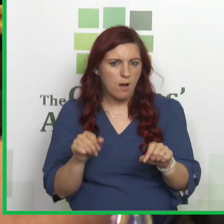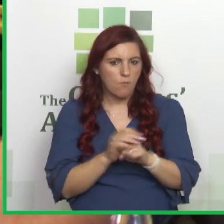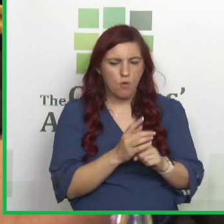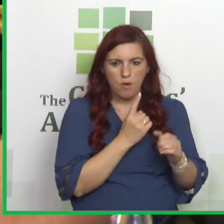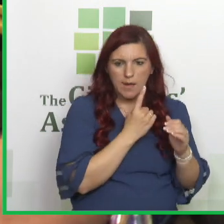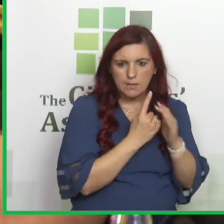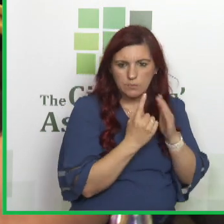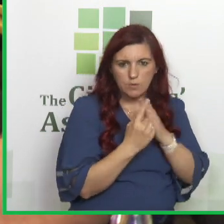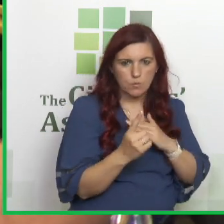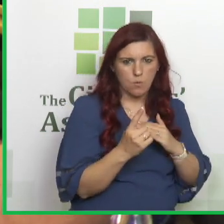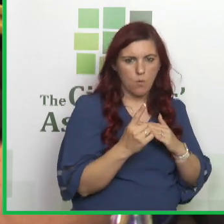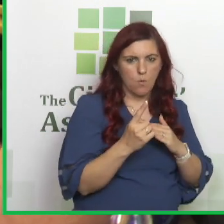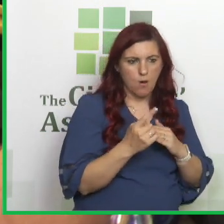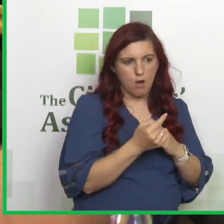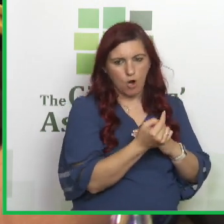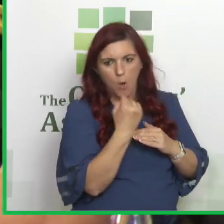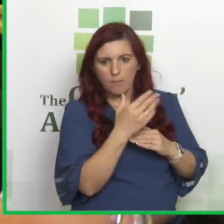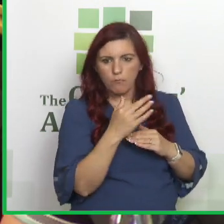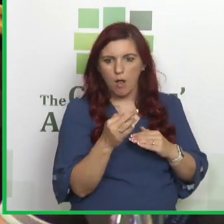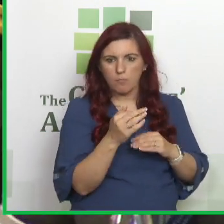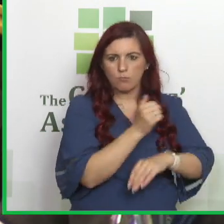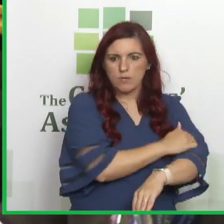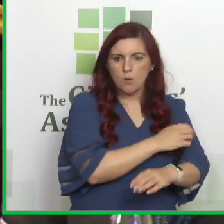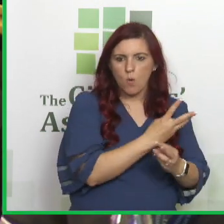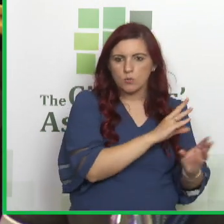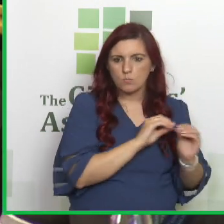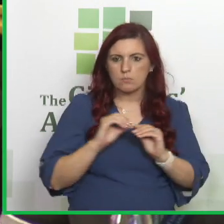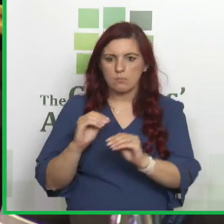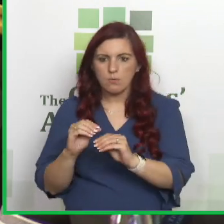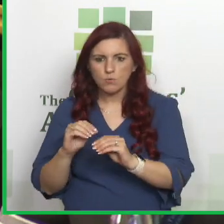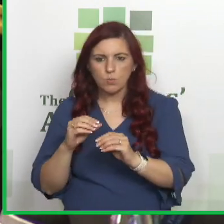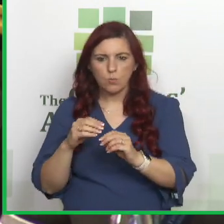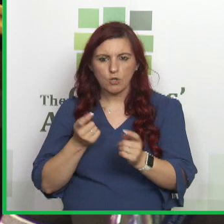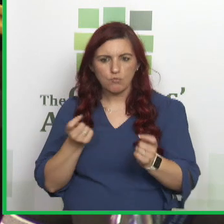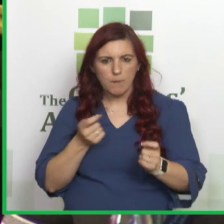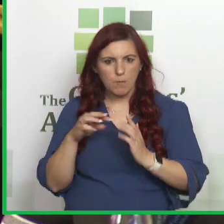that are looking to come from prison into a treatment programme. And